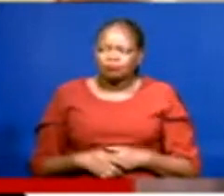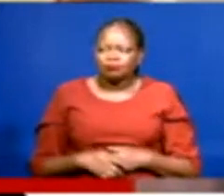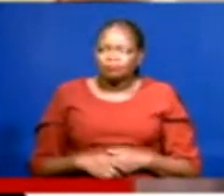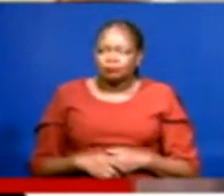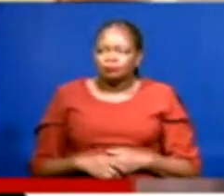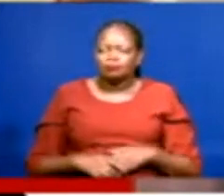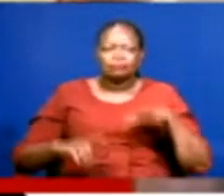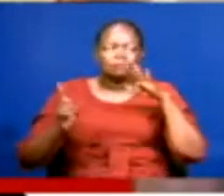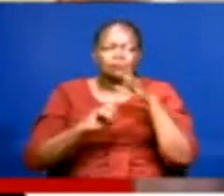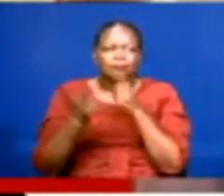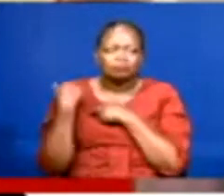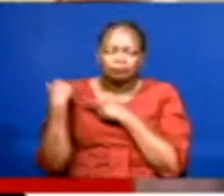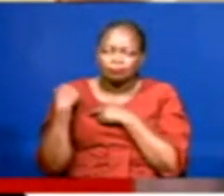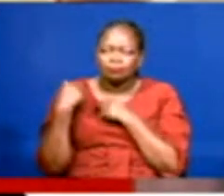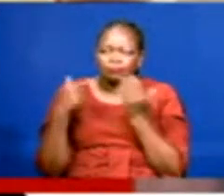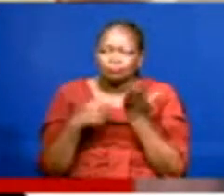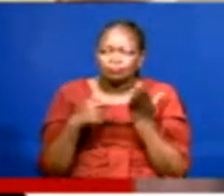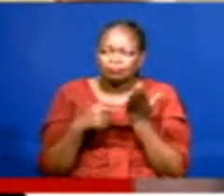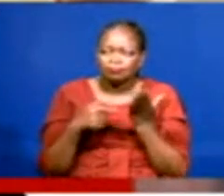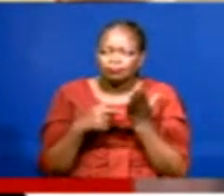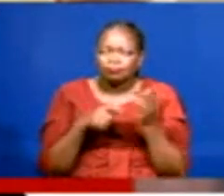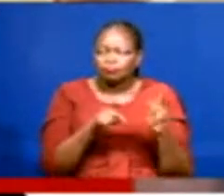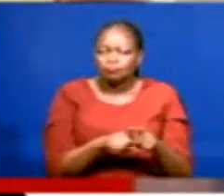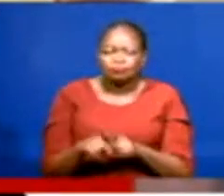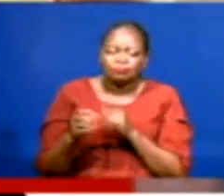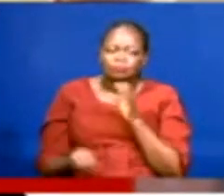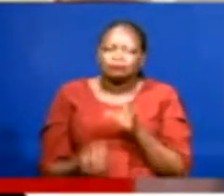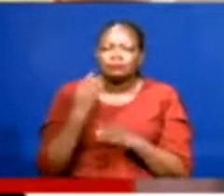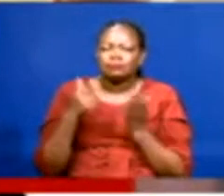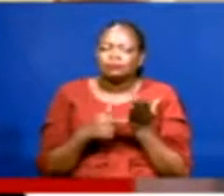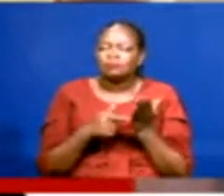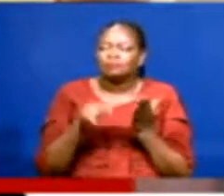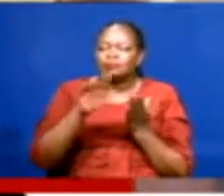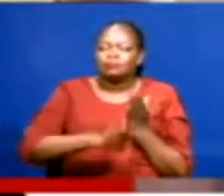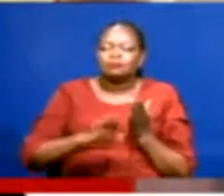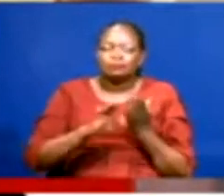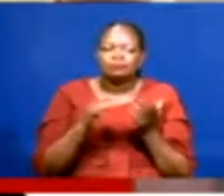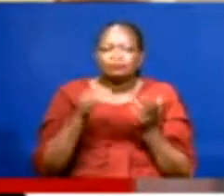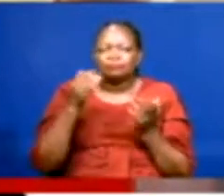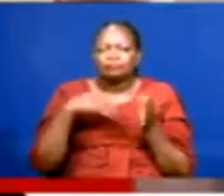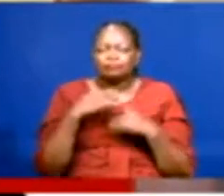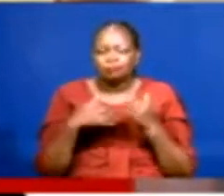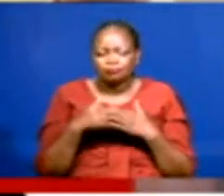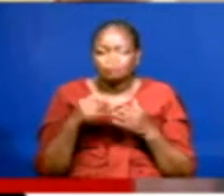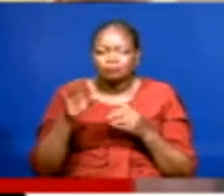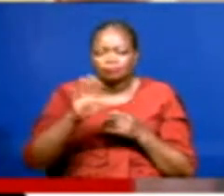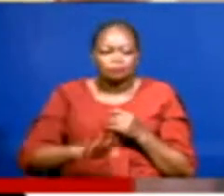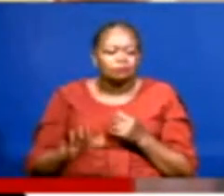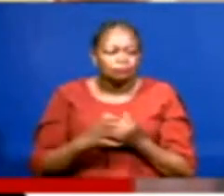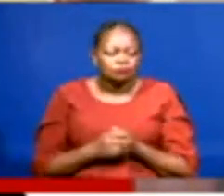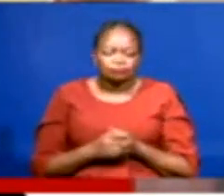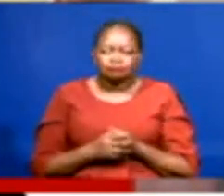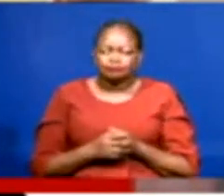ministry responsible for ICT has also established ICT hubs in almost all constituencies in